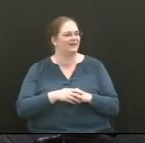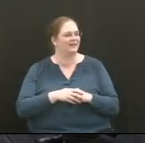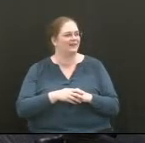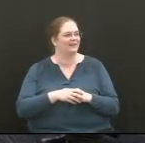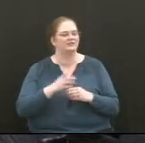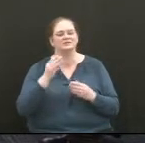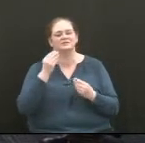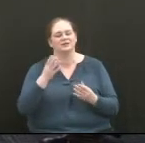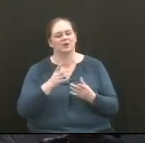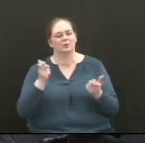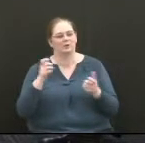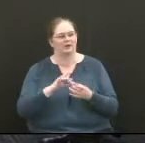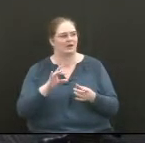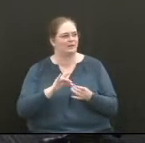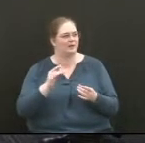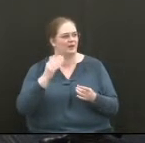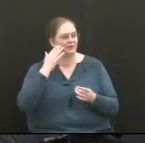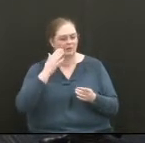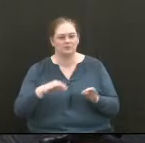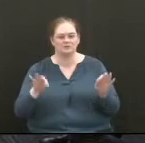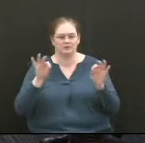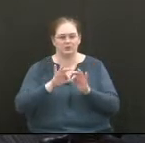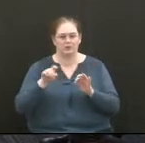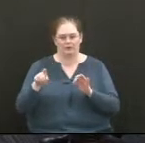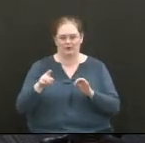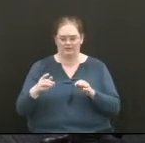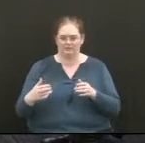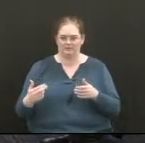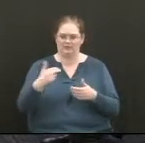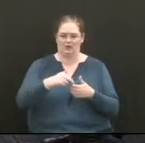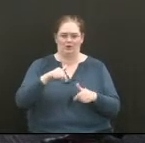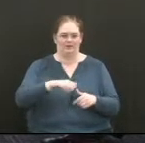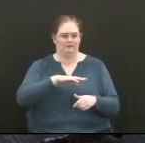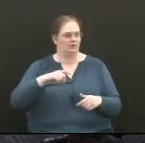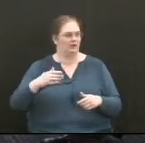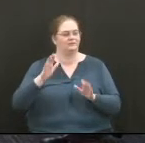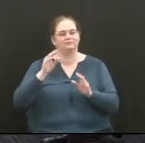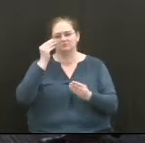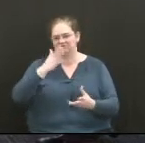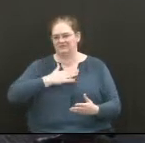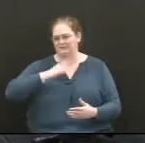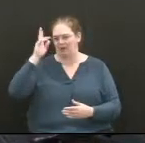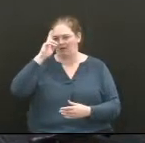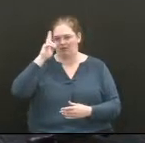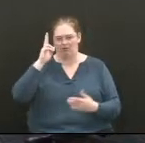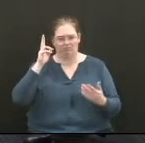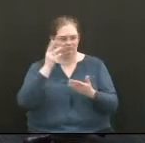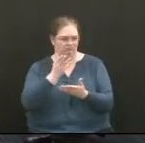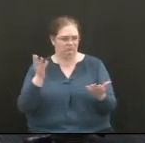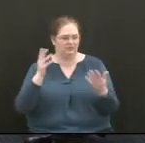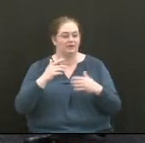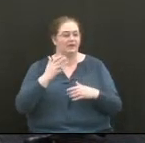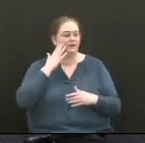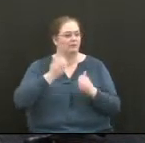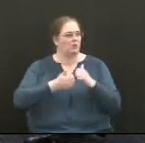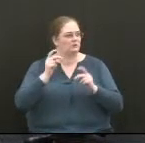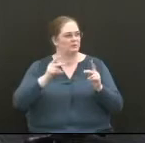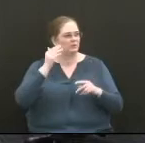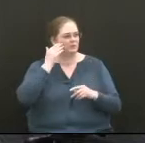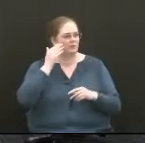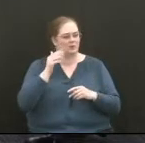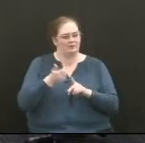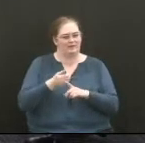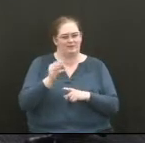Just a quick comment, and I know it was important to him to get on this, and it's my uncle, who everybody, I think most people knows the